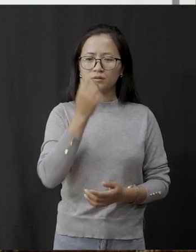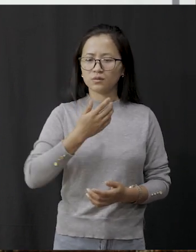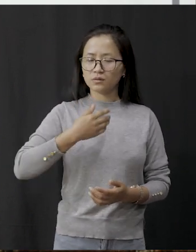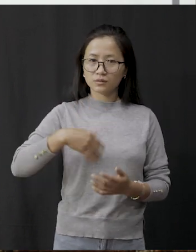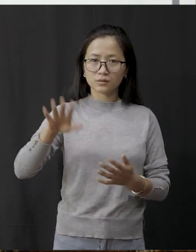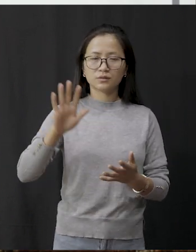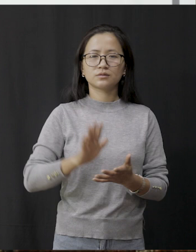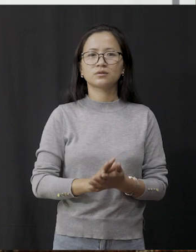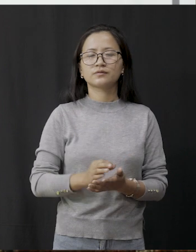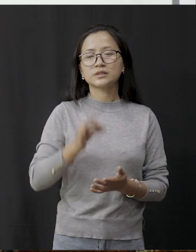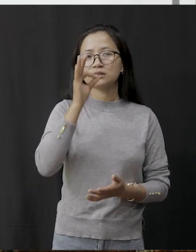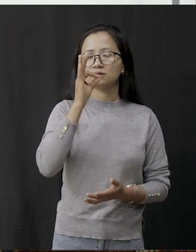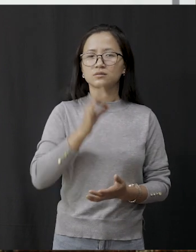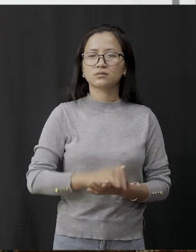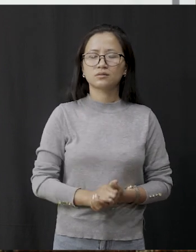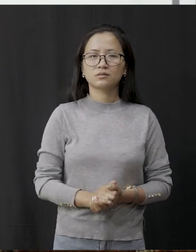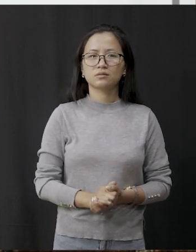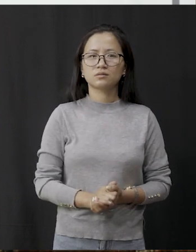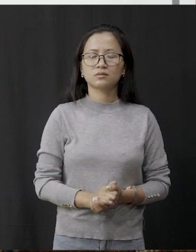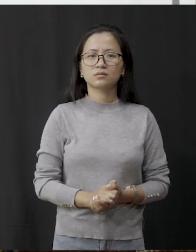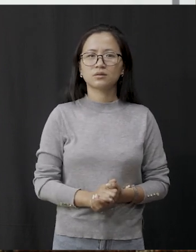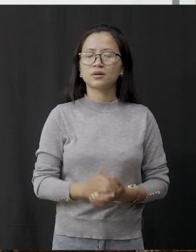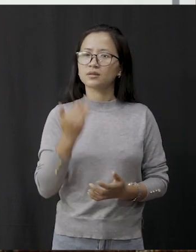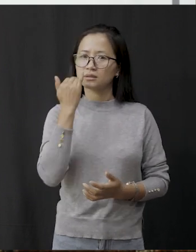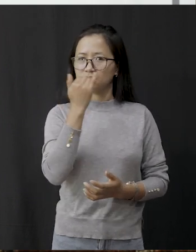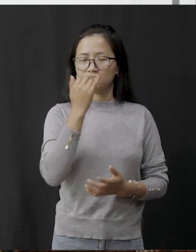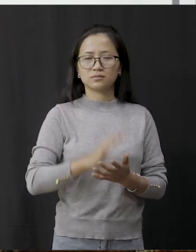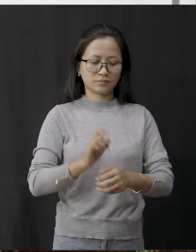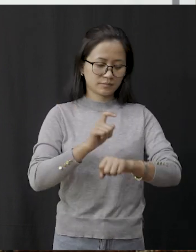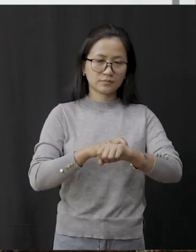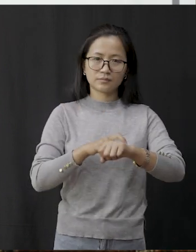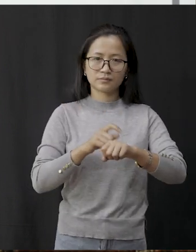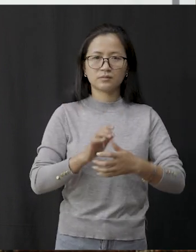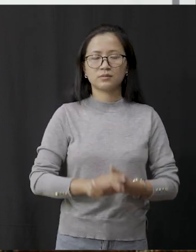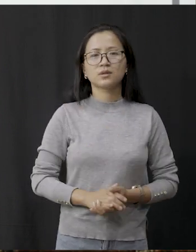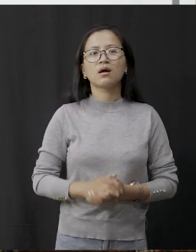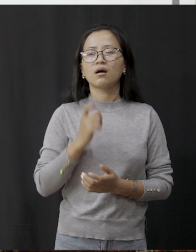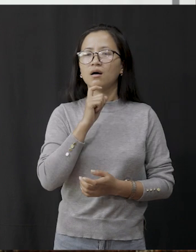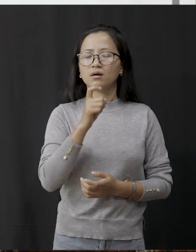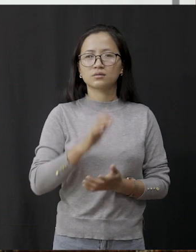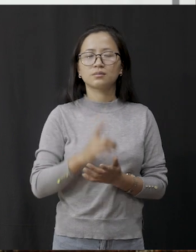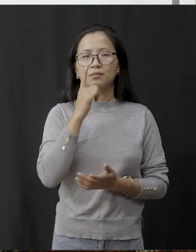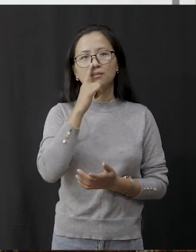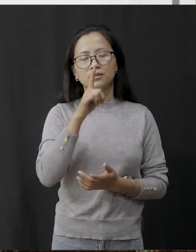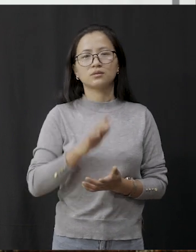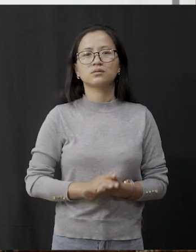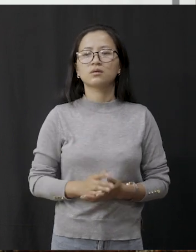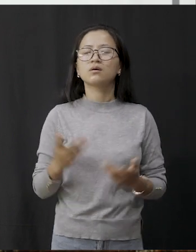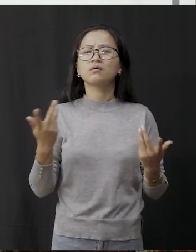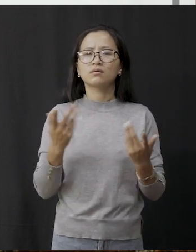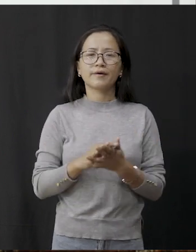skip the afternoon tea and snack time. So they asked mother, why father